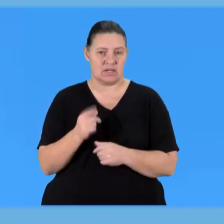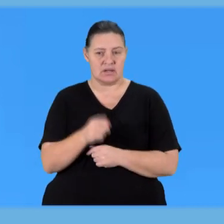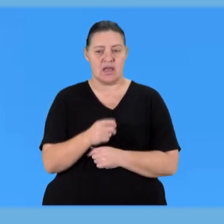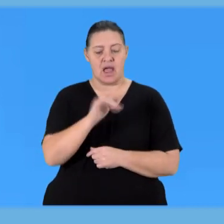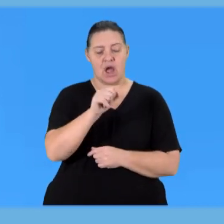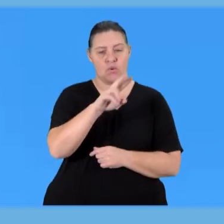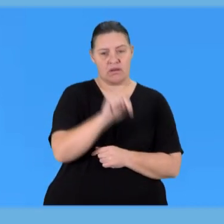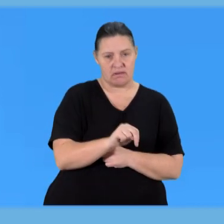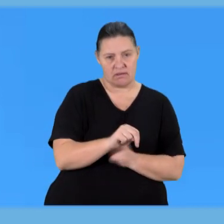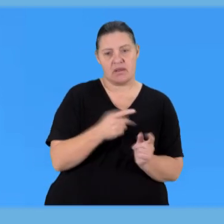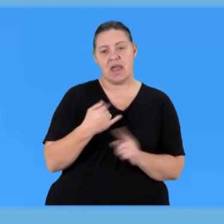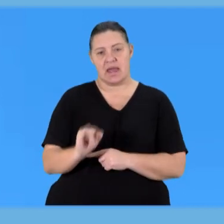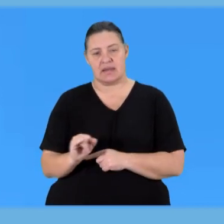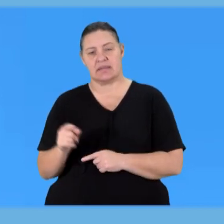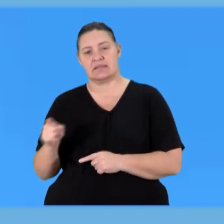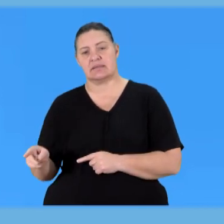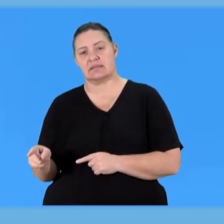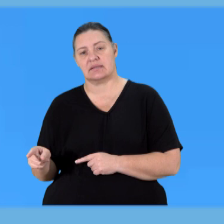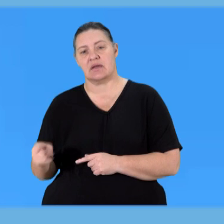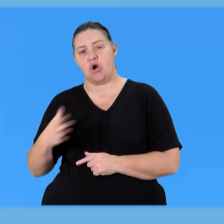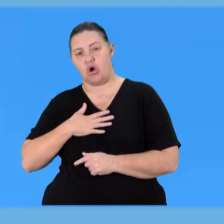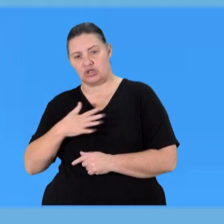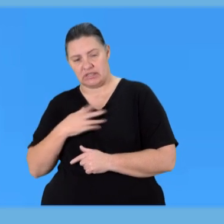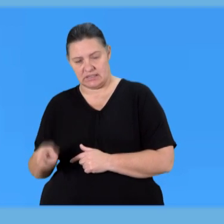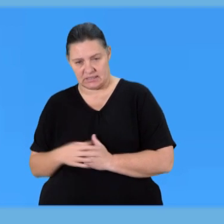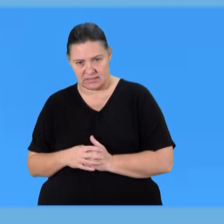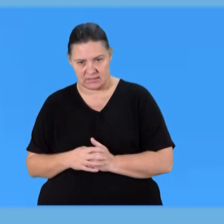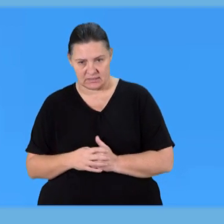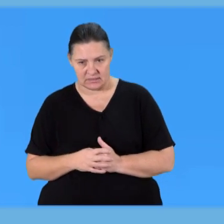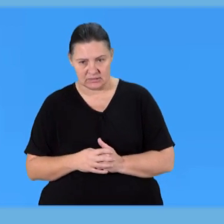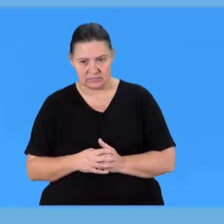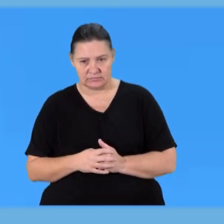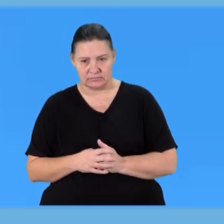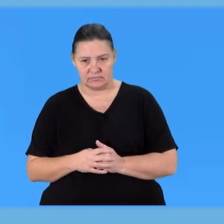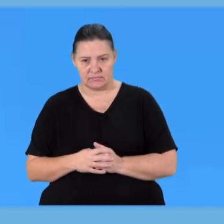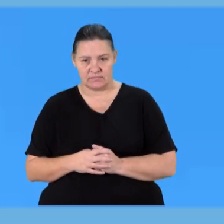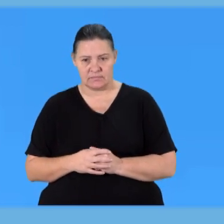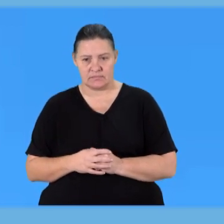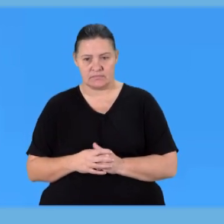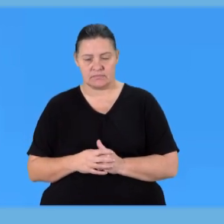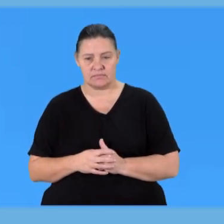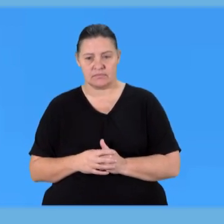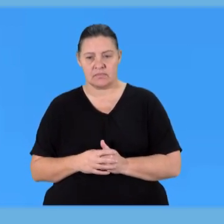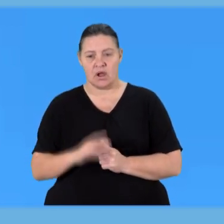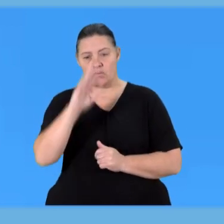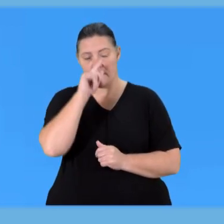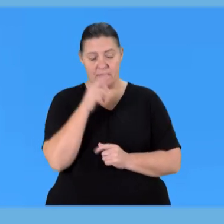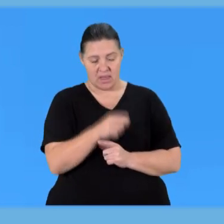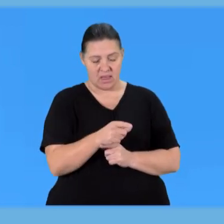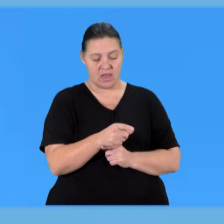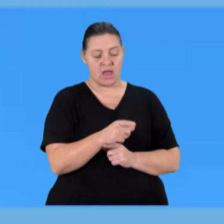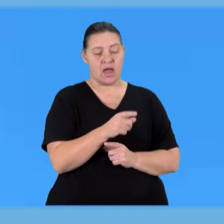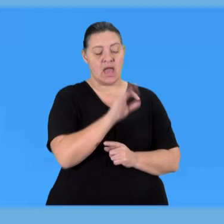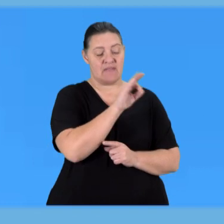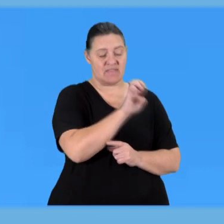have iron and we also have oxygen. Iron and oxygen. So remember that